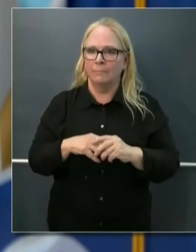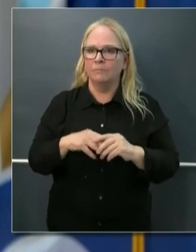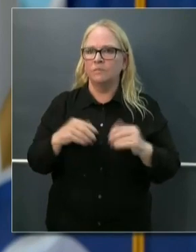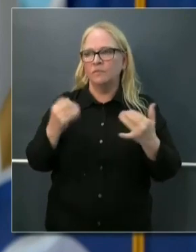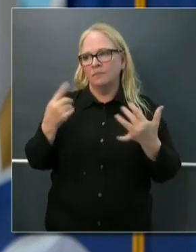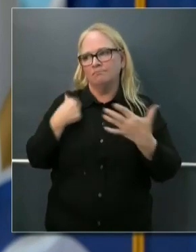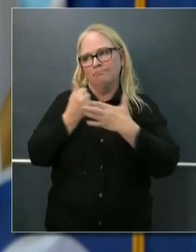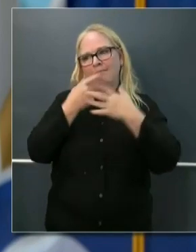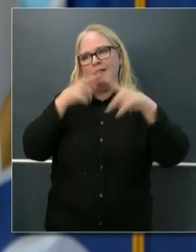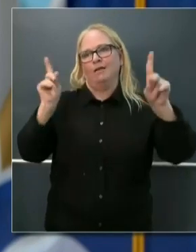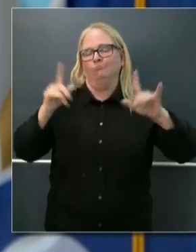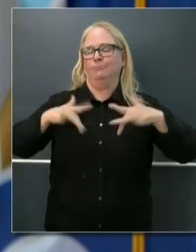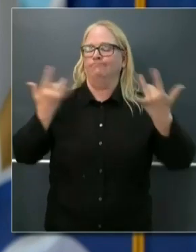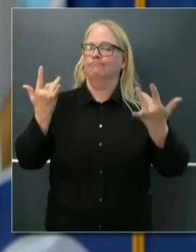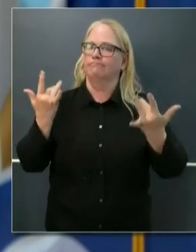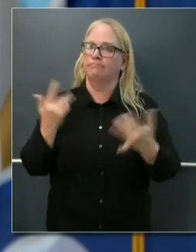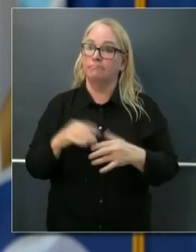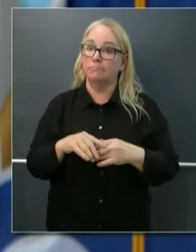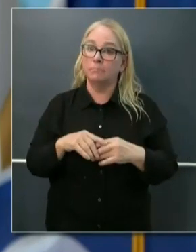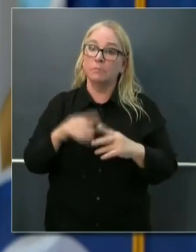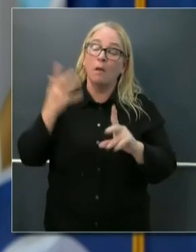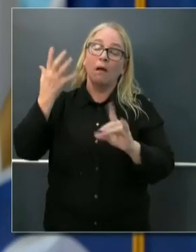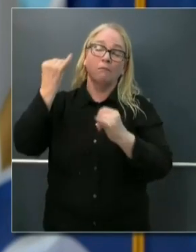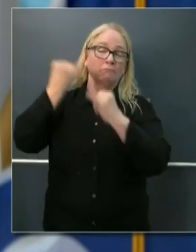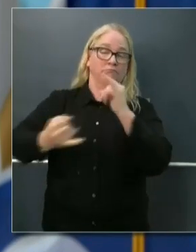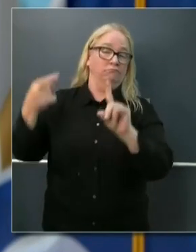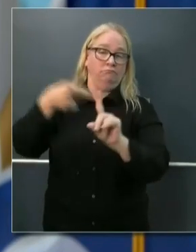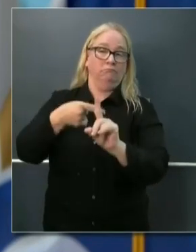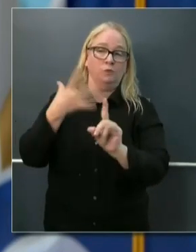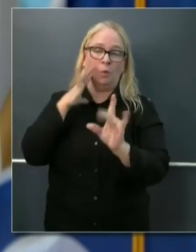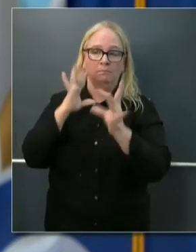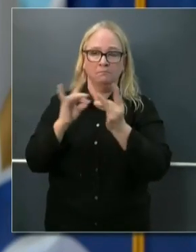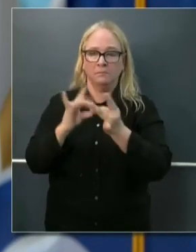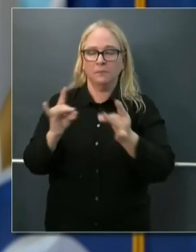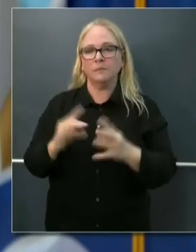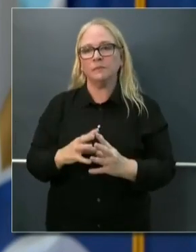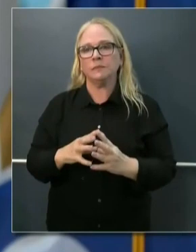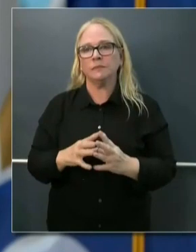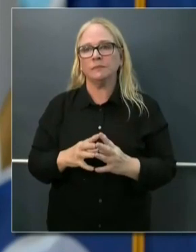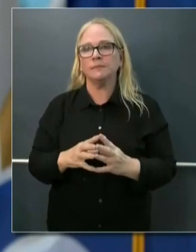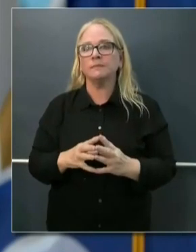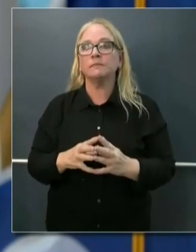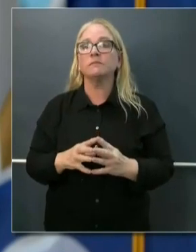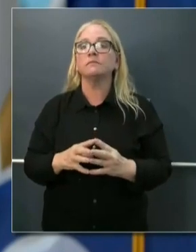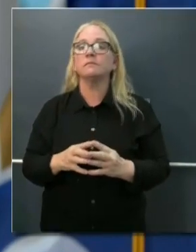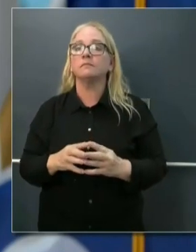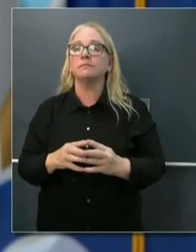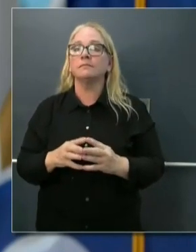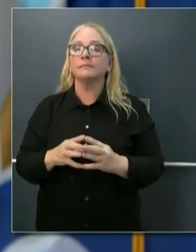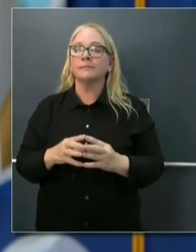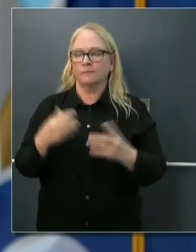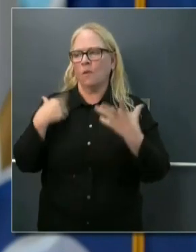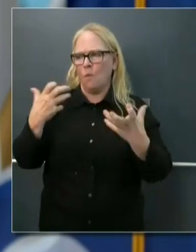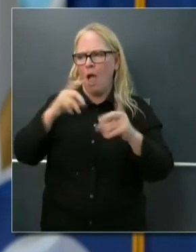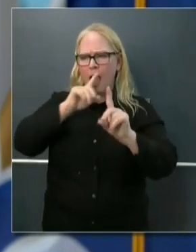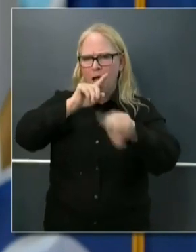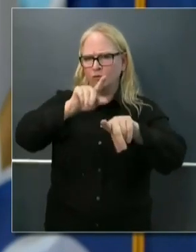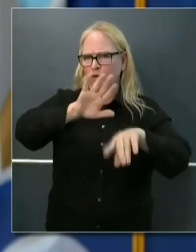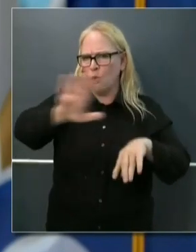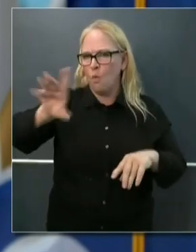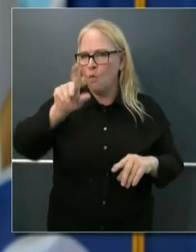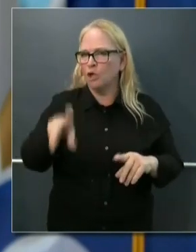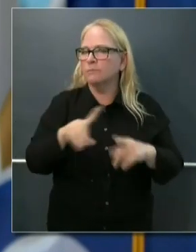had today. Just one final point before I open up to questions. As we do, we always want to ask before I end, and that is to ask